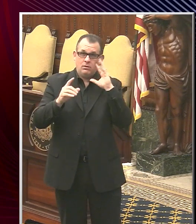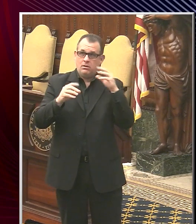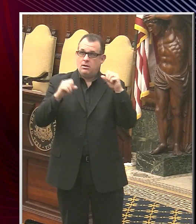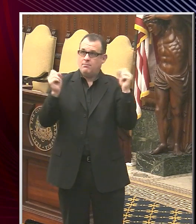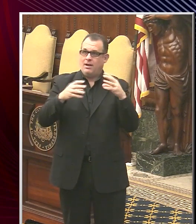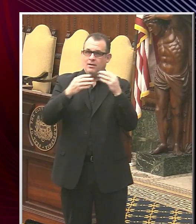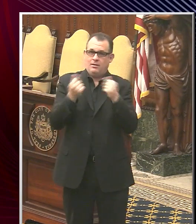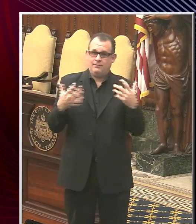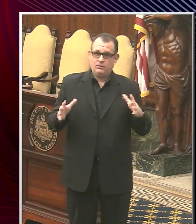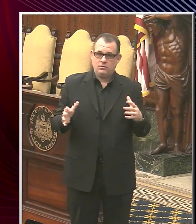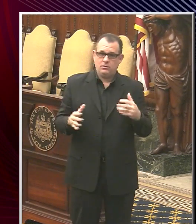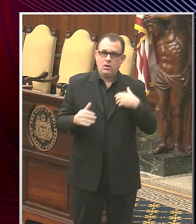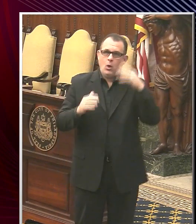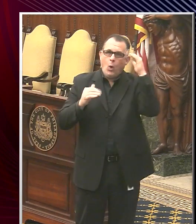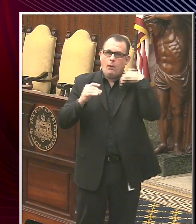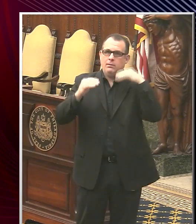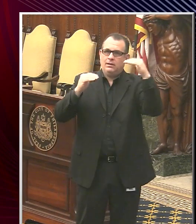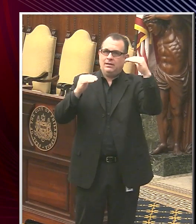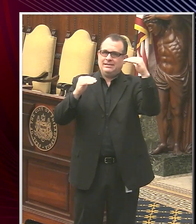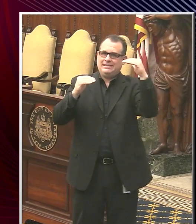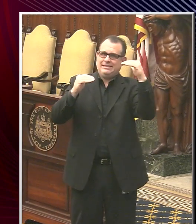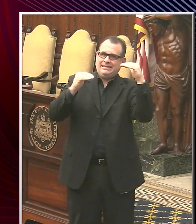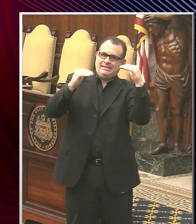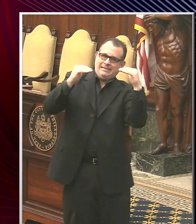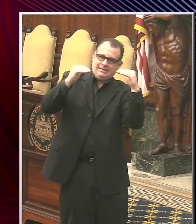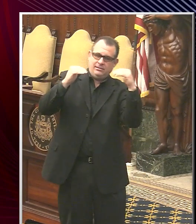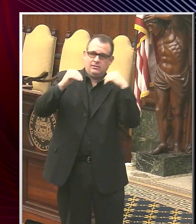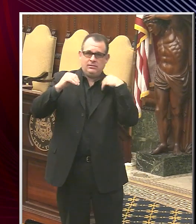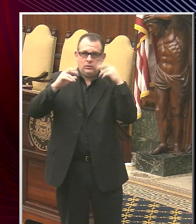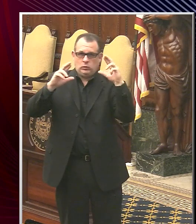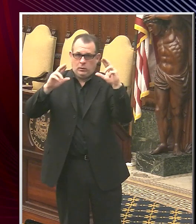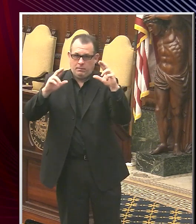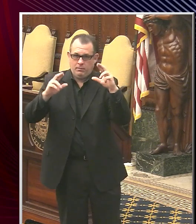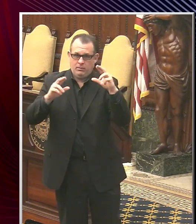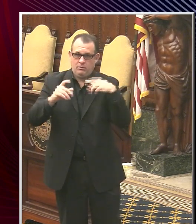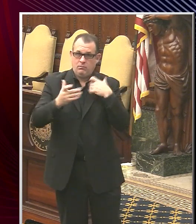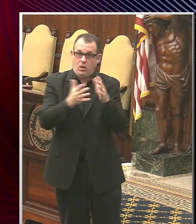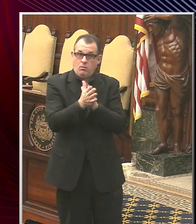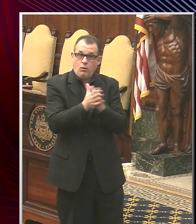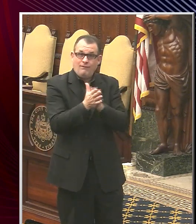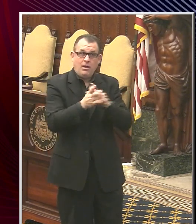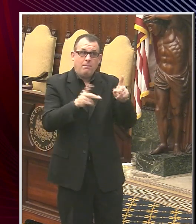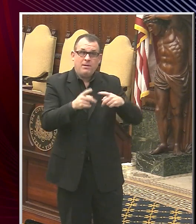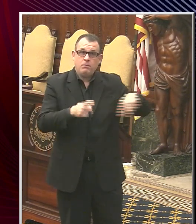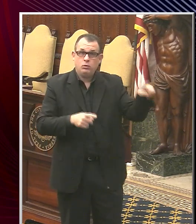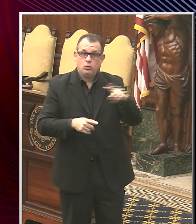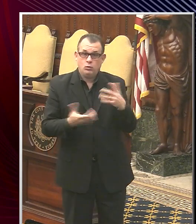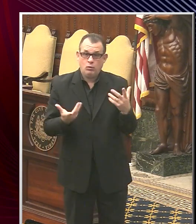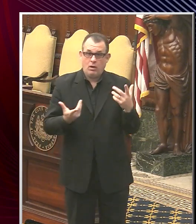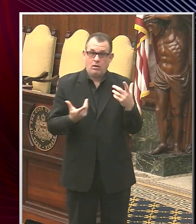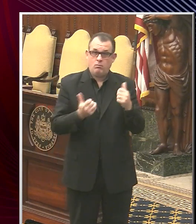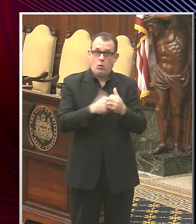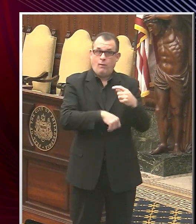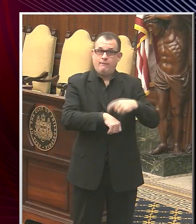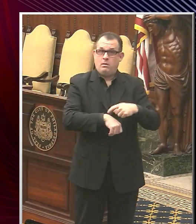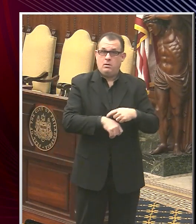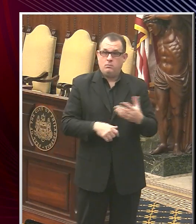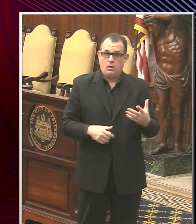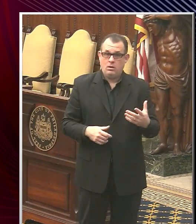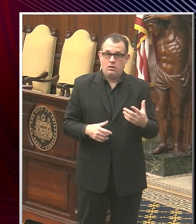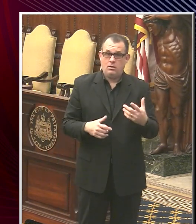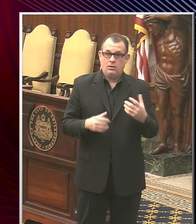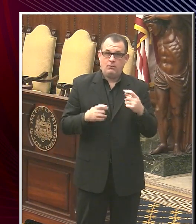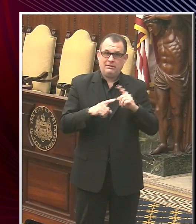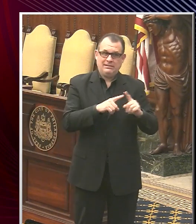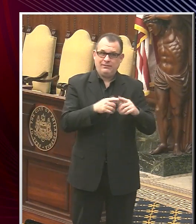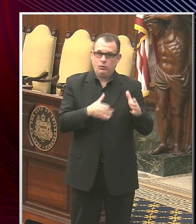and I hope that over time, I think what motivates people much of the, in many ways, is